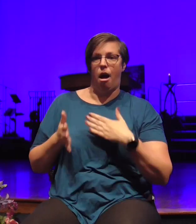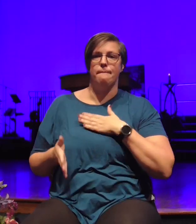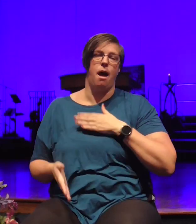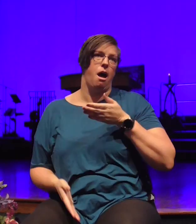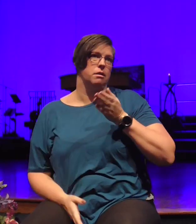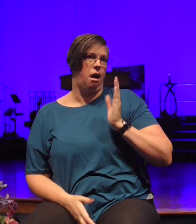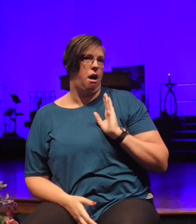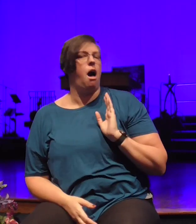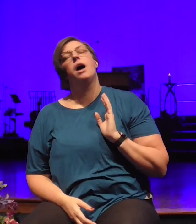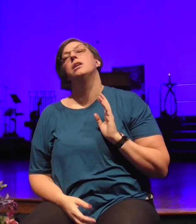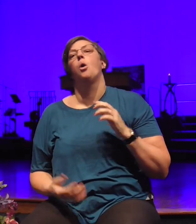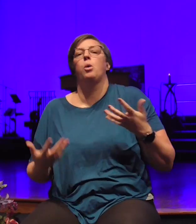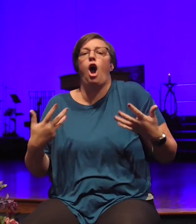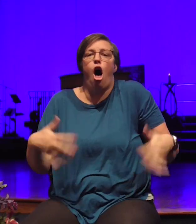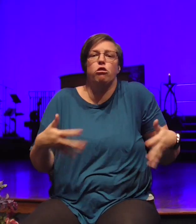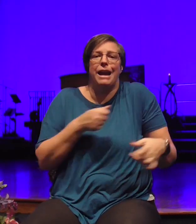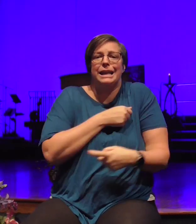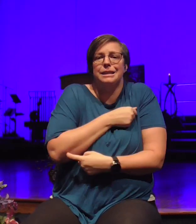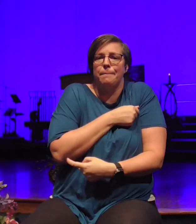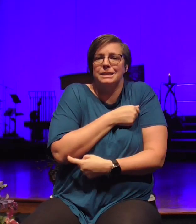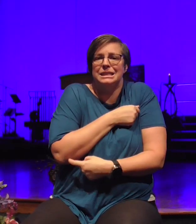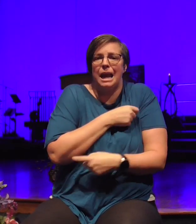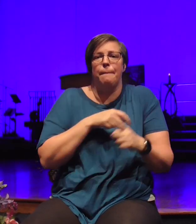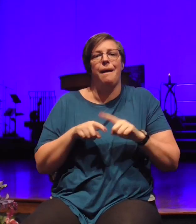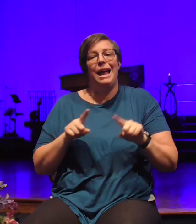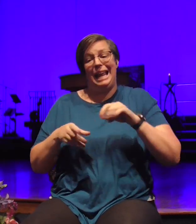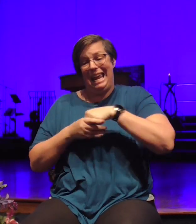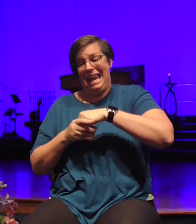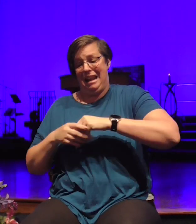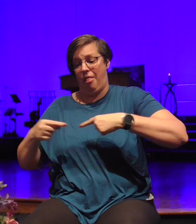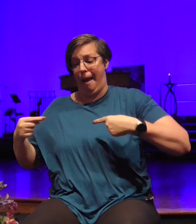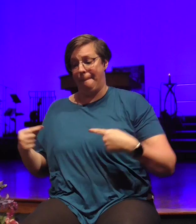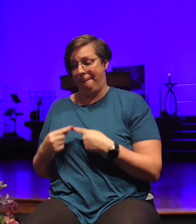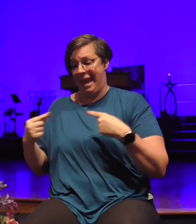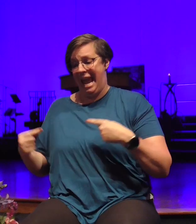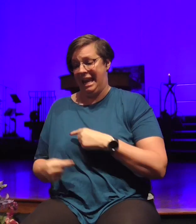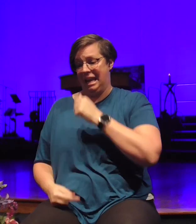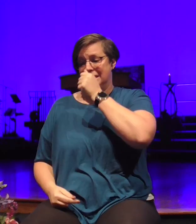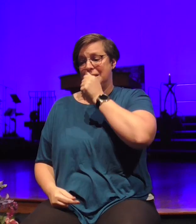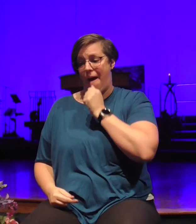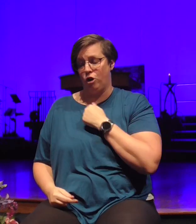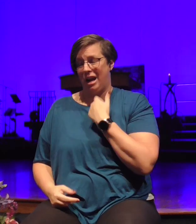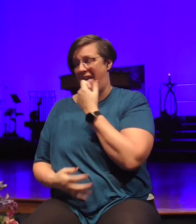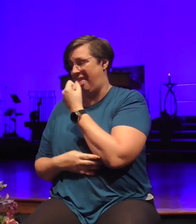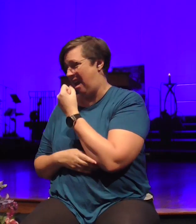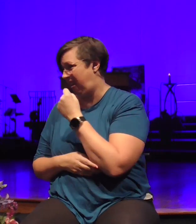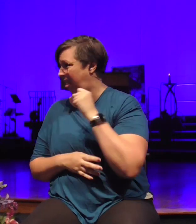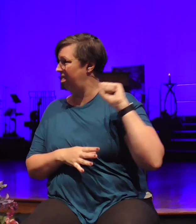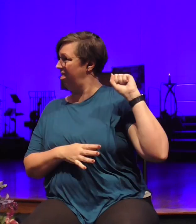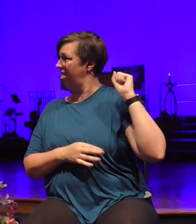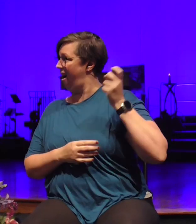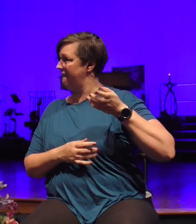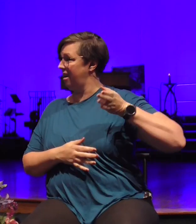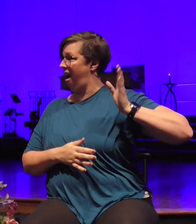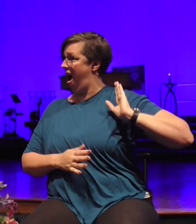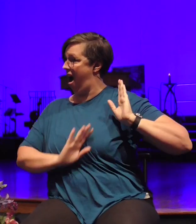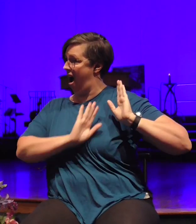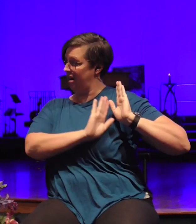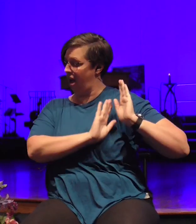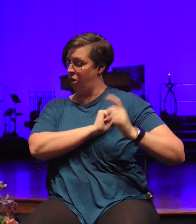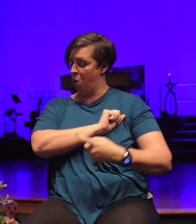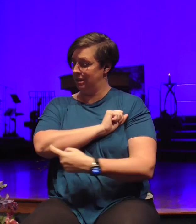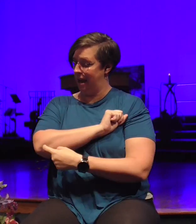do, but when we are in pain or suffering and we are turning away from the divine, those temptations rise even